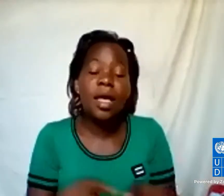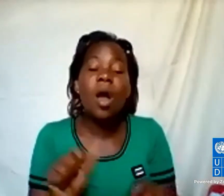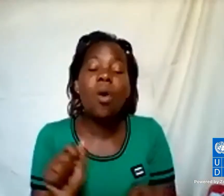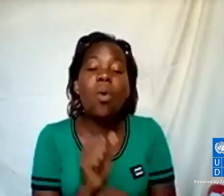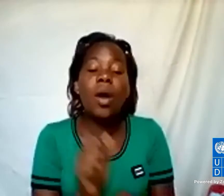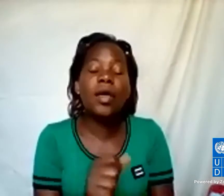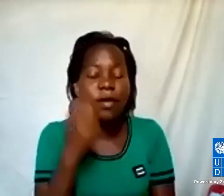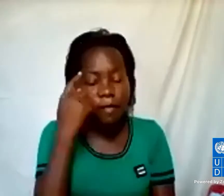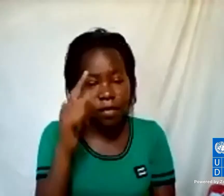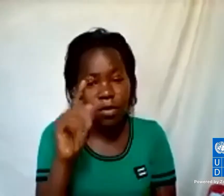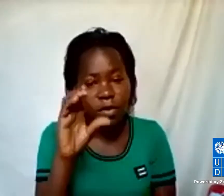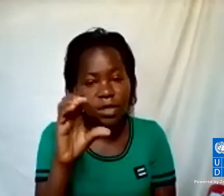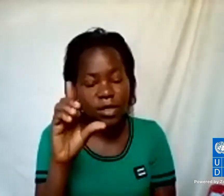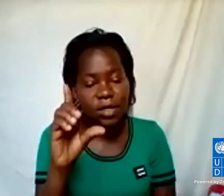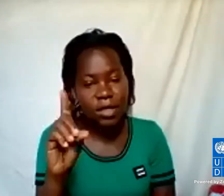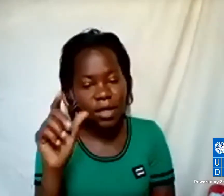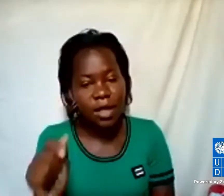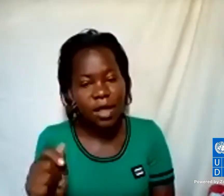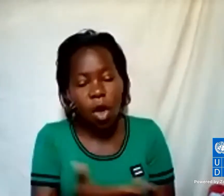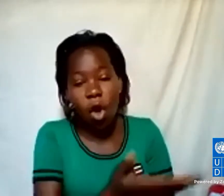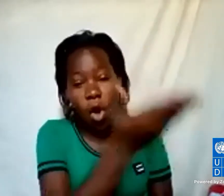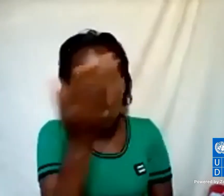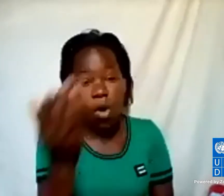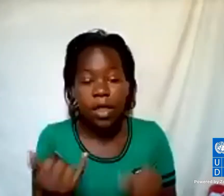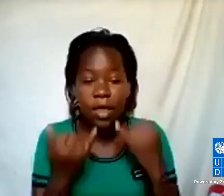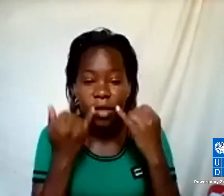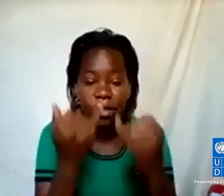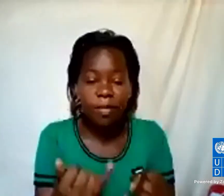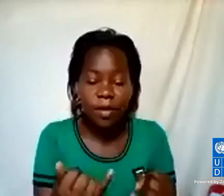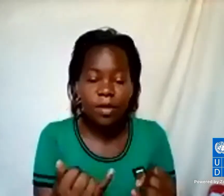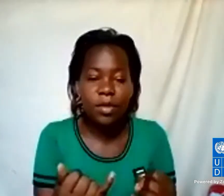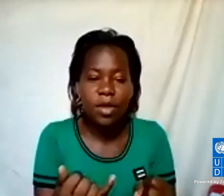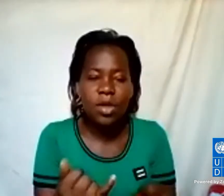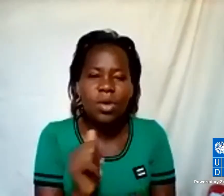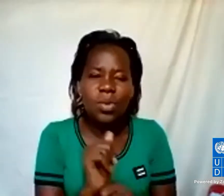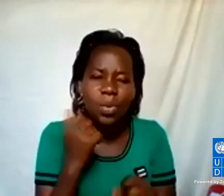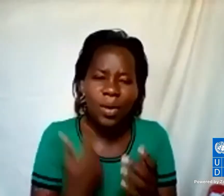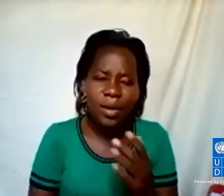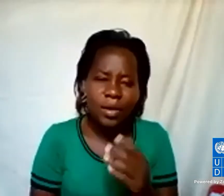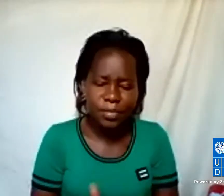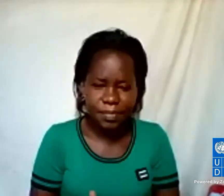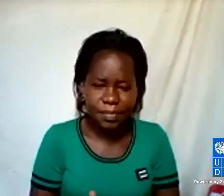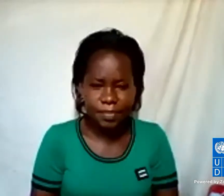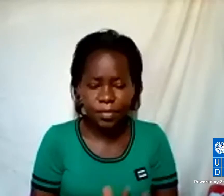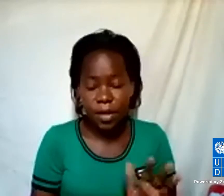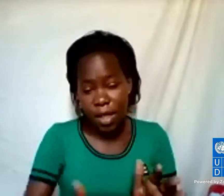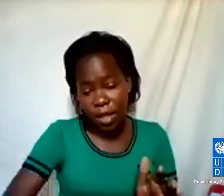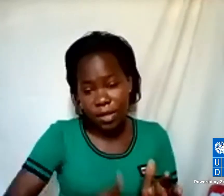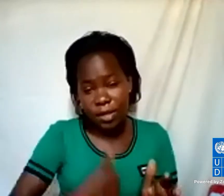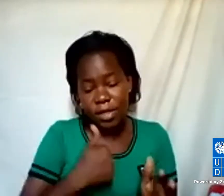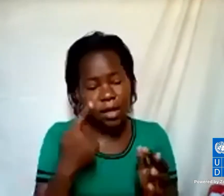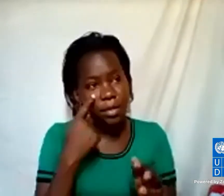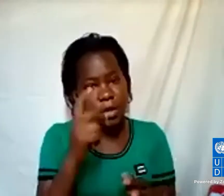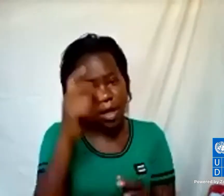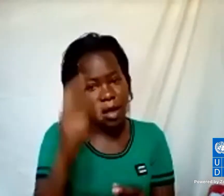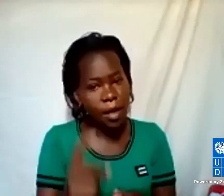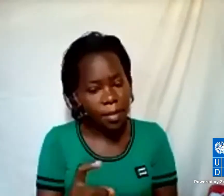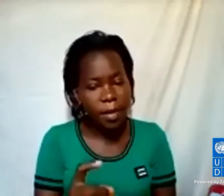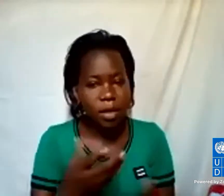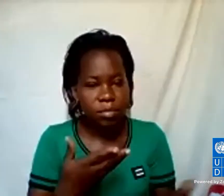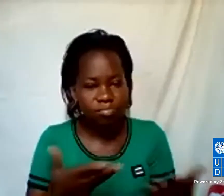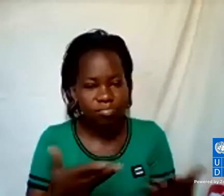The information you obtain, what can you do it with? I myself, I saw someone in chat talking about a UNDP